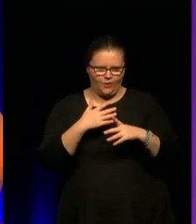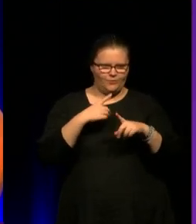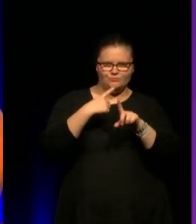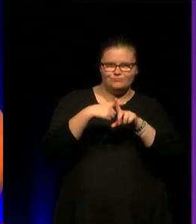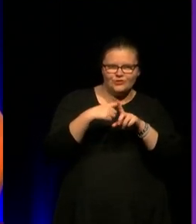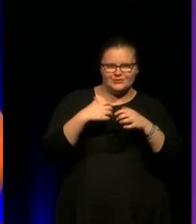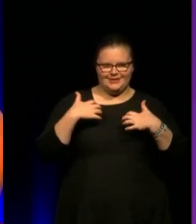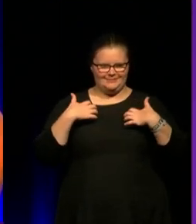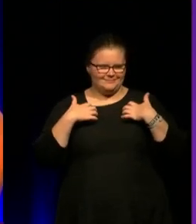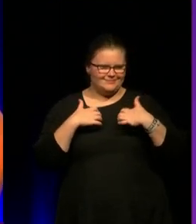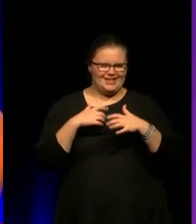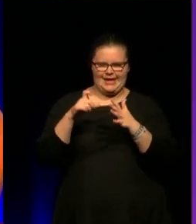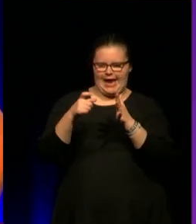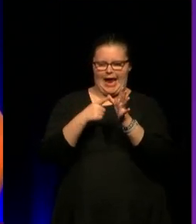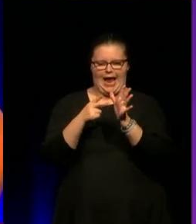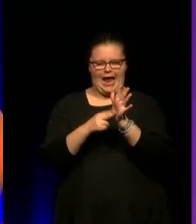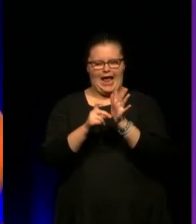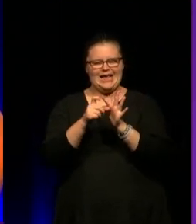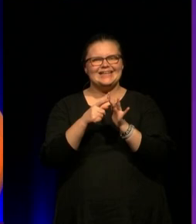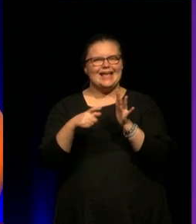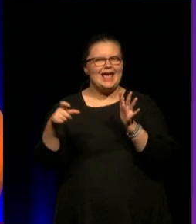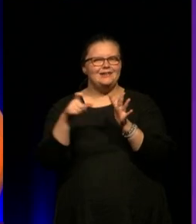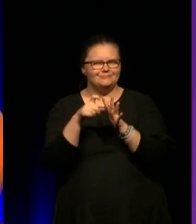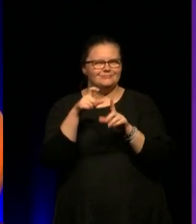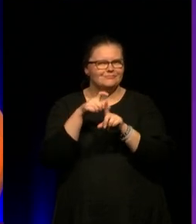which is a deliberate thing. That's what it is. Candid culture.